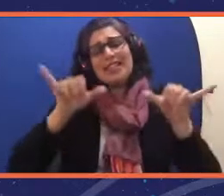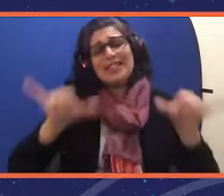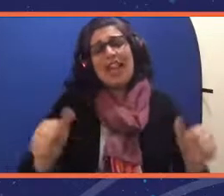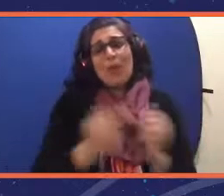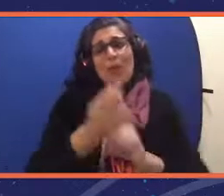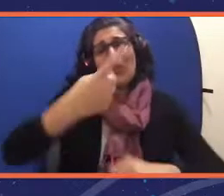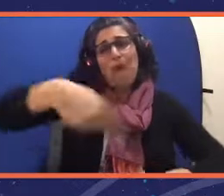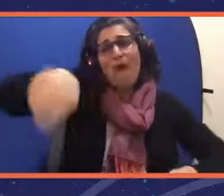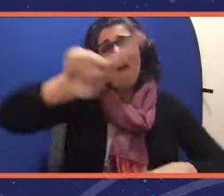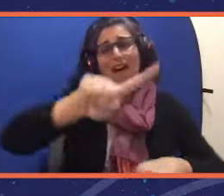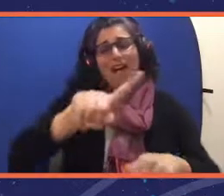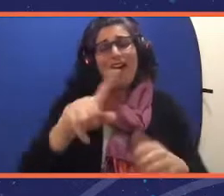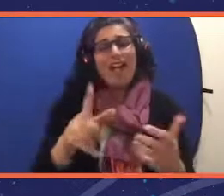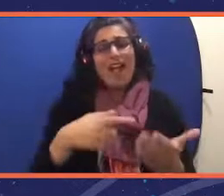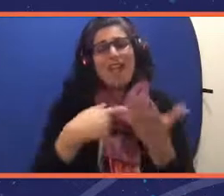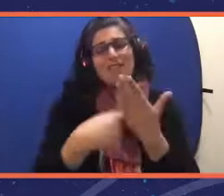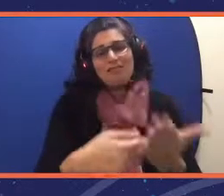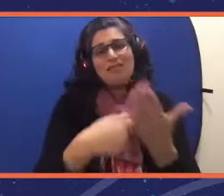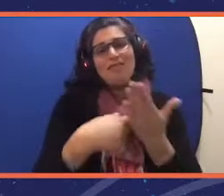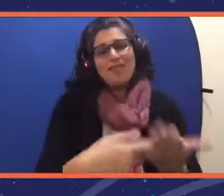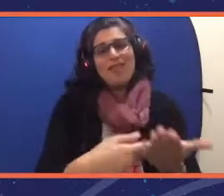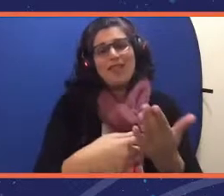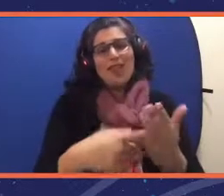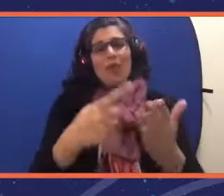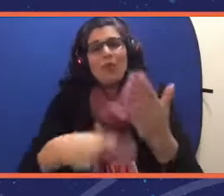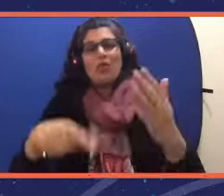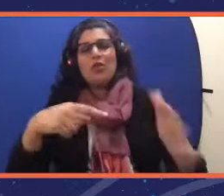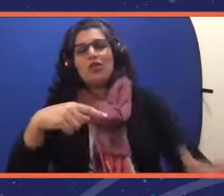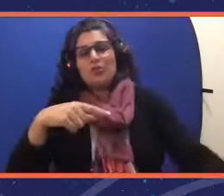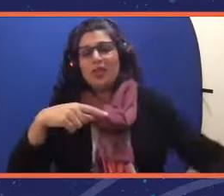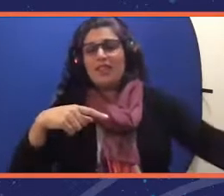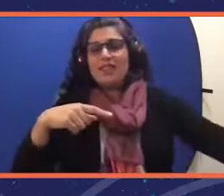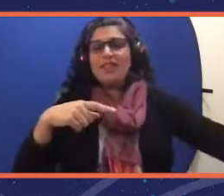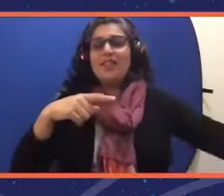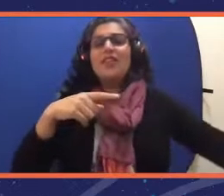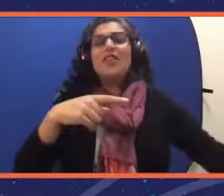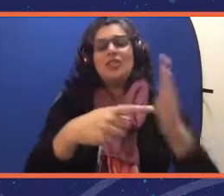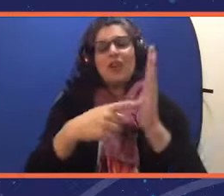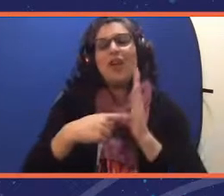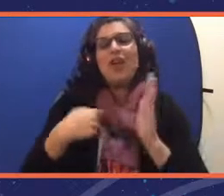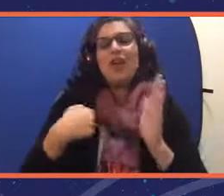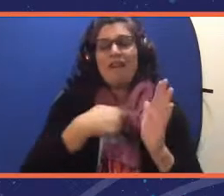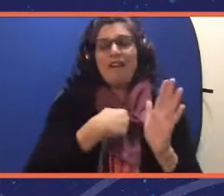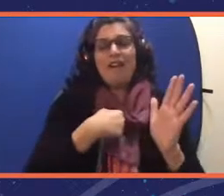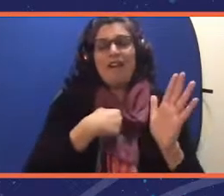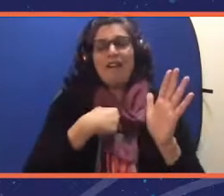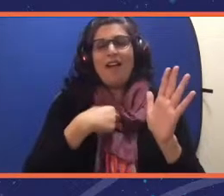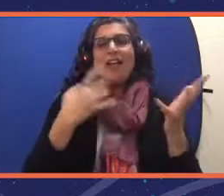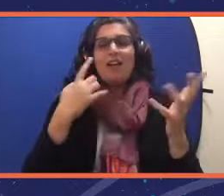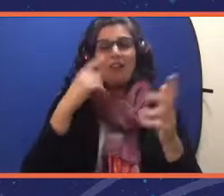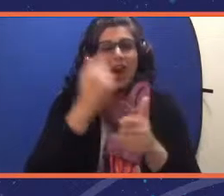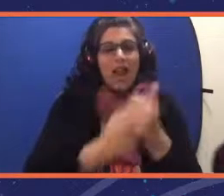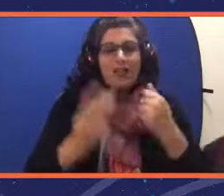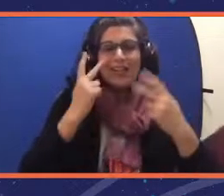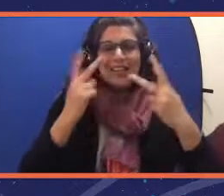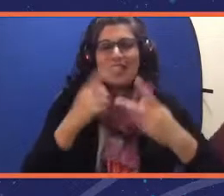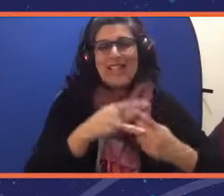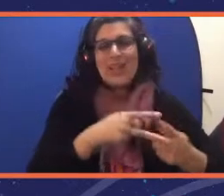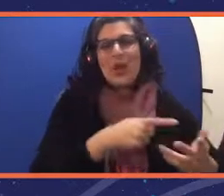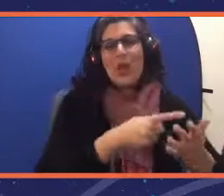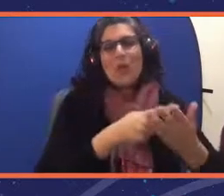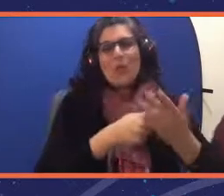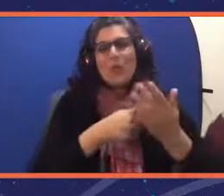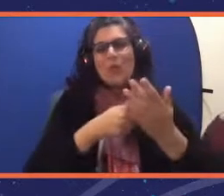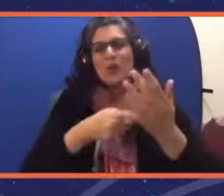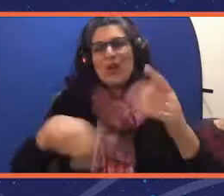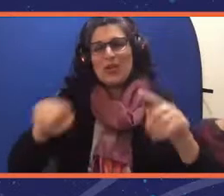more about what y'all are going to be showing us. And I just am so grateful that I got to witness y'all's journey and for everybody to see what you create. And as you've mentioned,